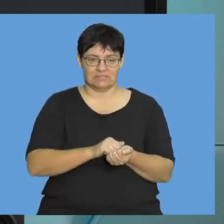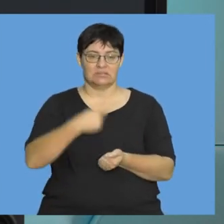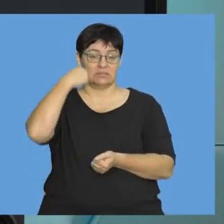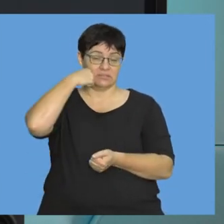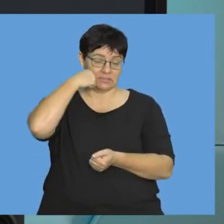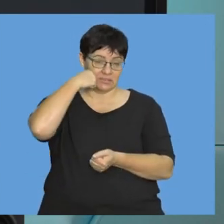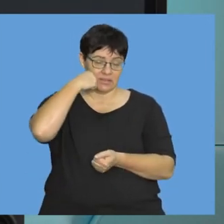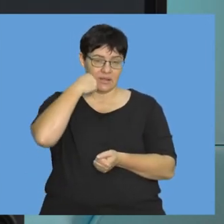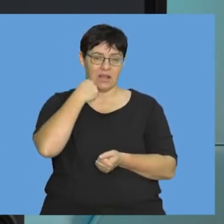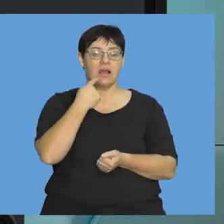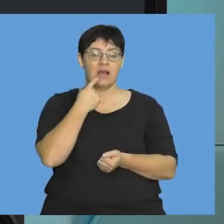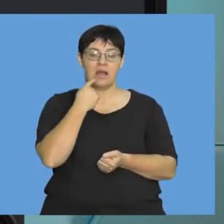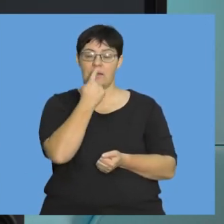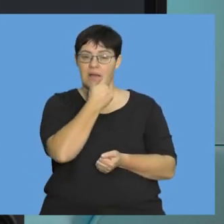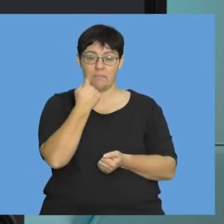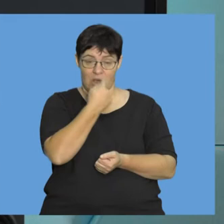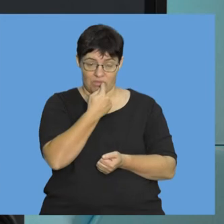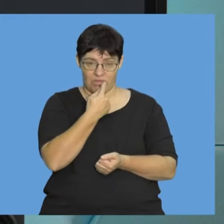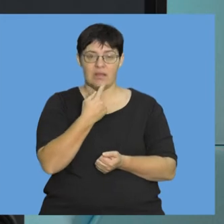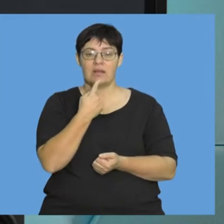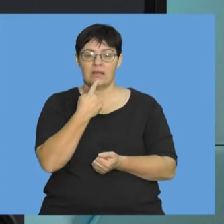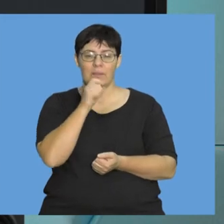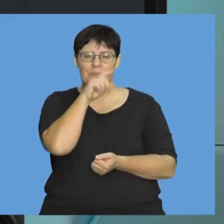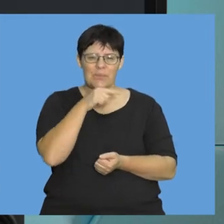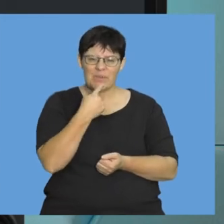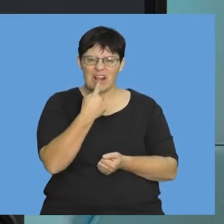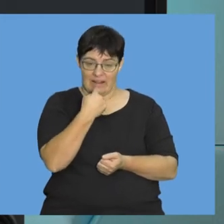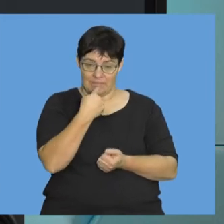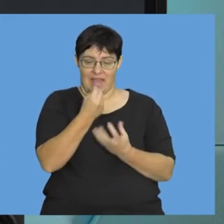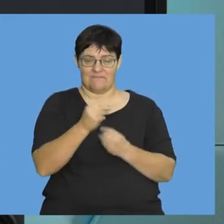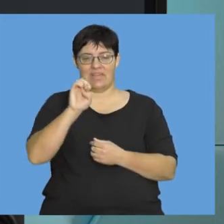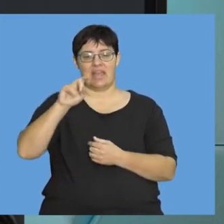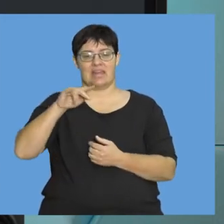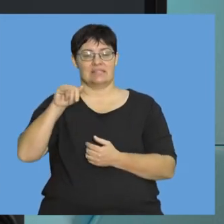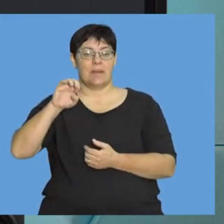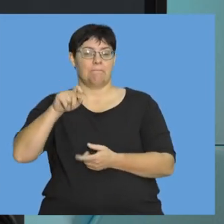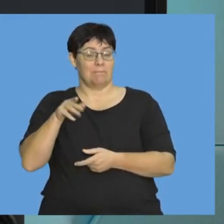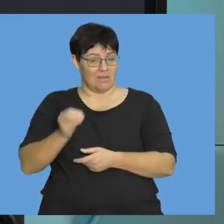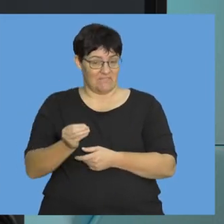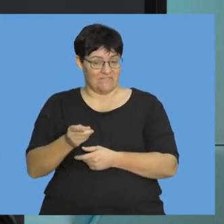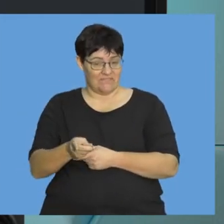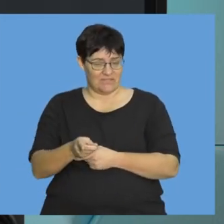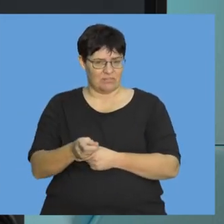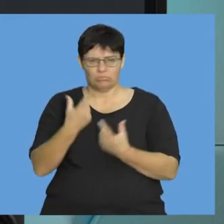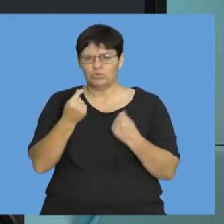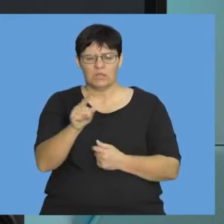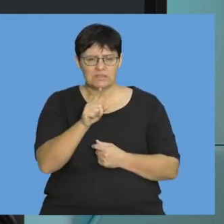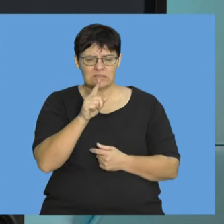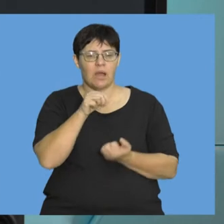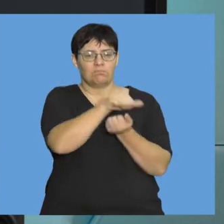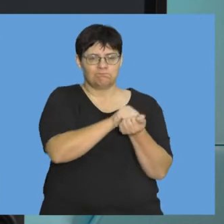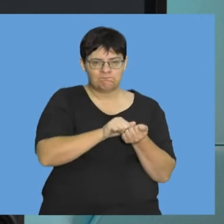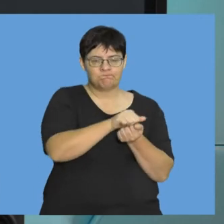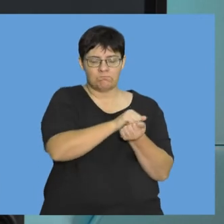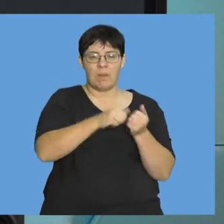an enzyme, right, in my saliva, in my spit. There's an enzyme. And what it does is it takes the